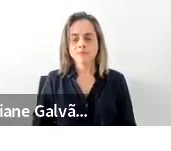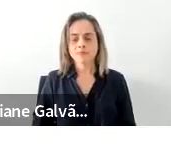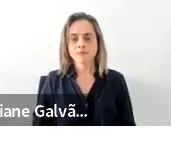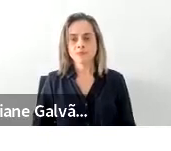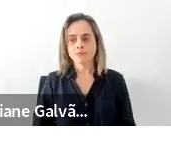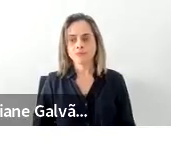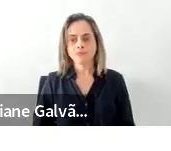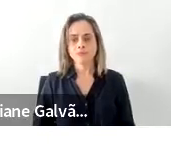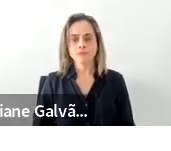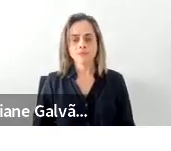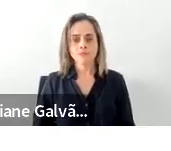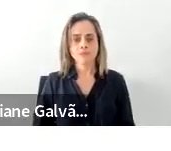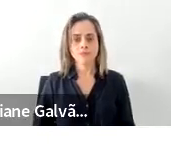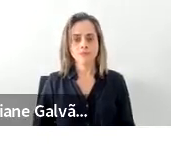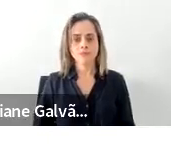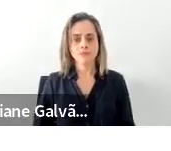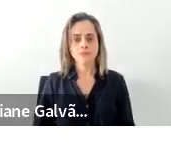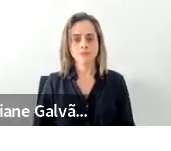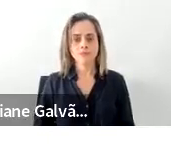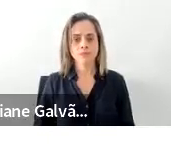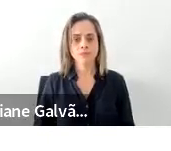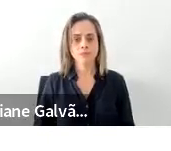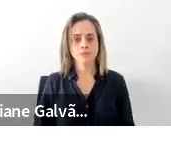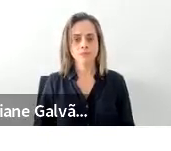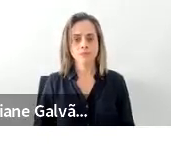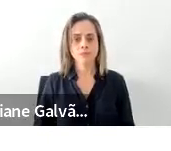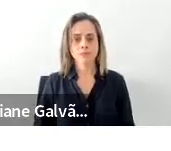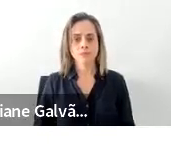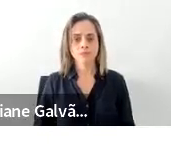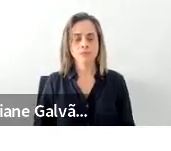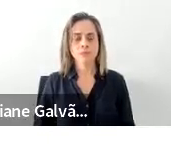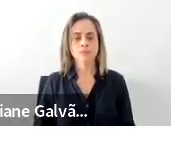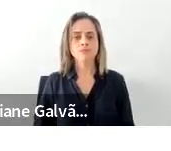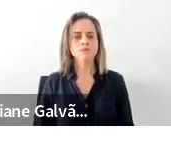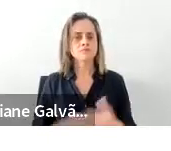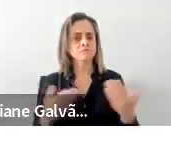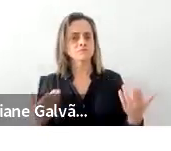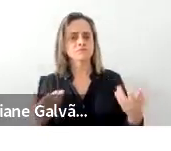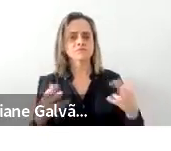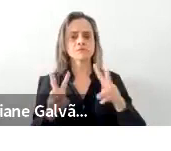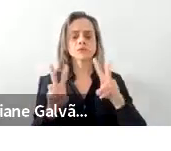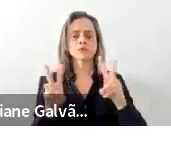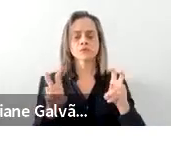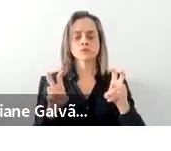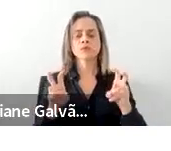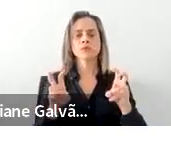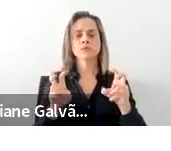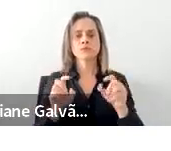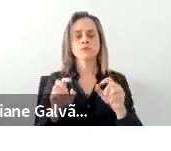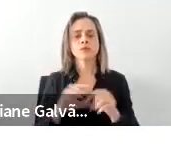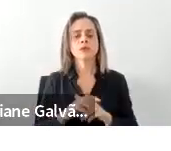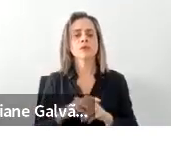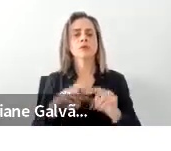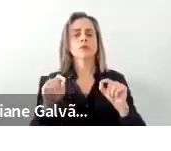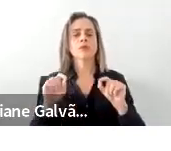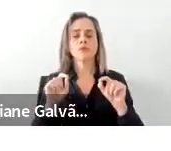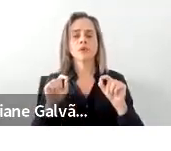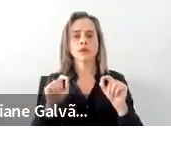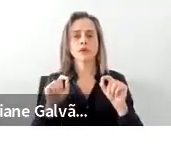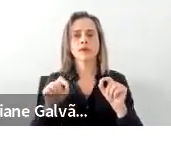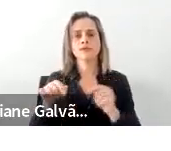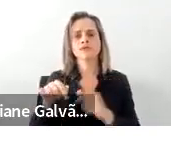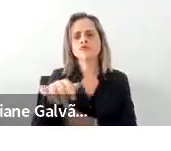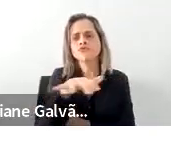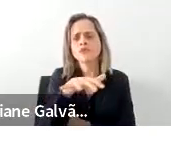the general view he had of the natural history of humanity, or the study of history as part of natural